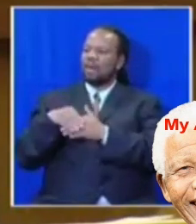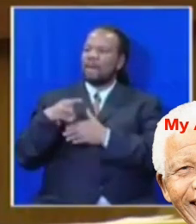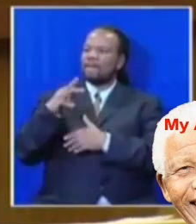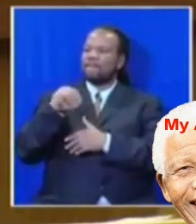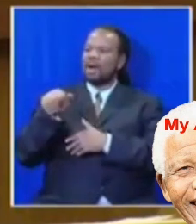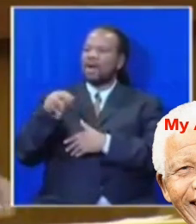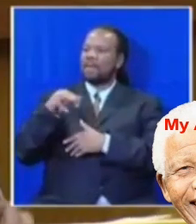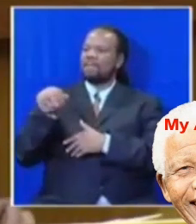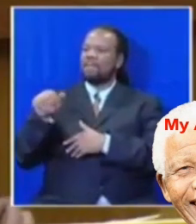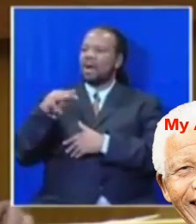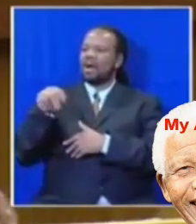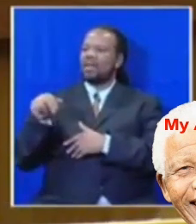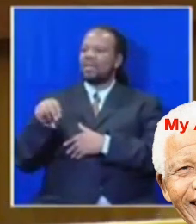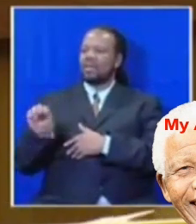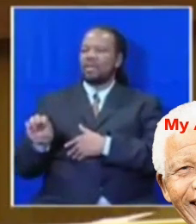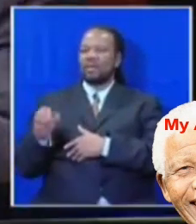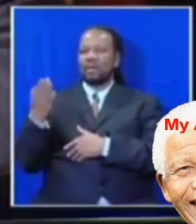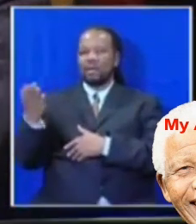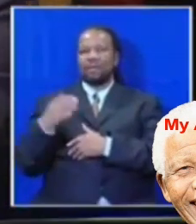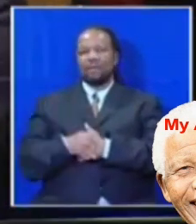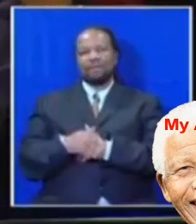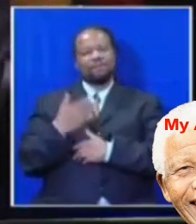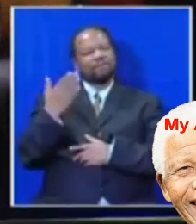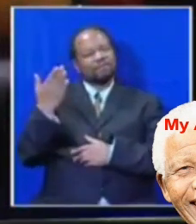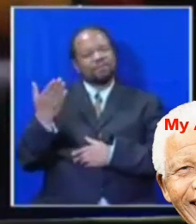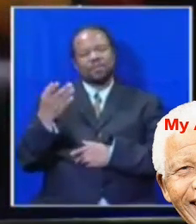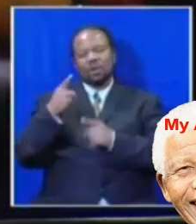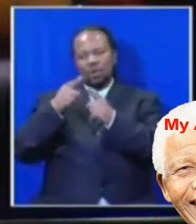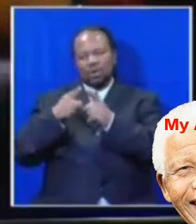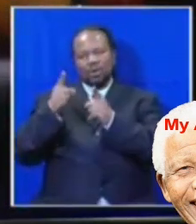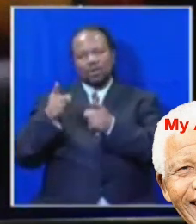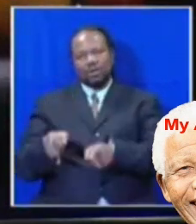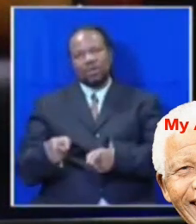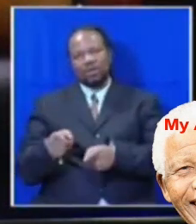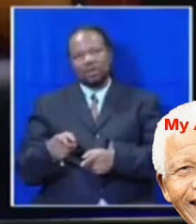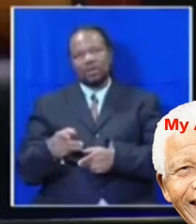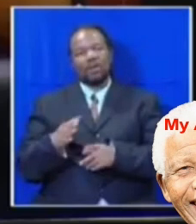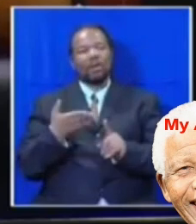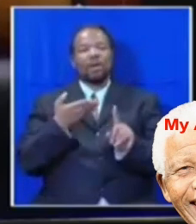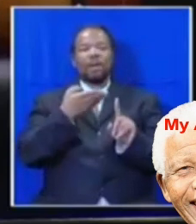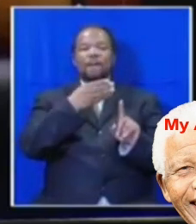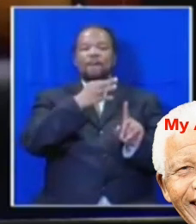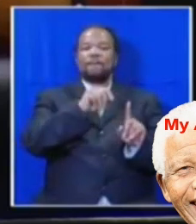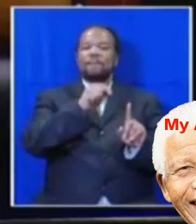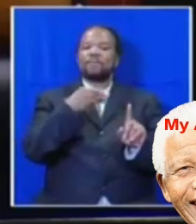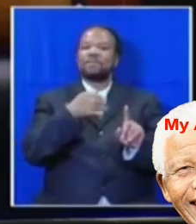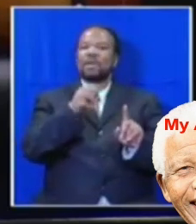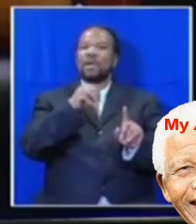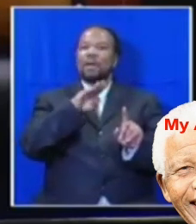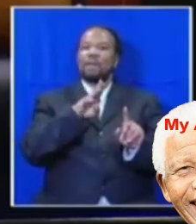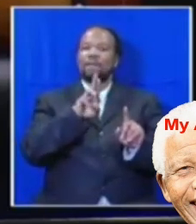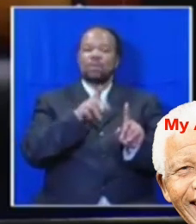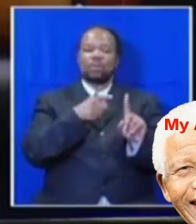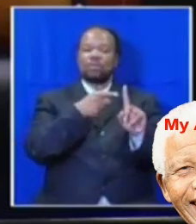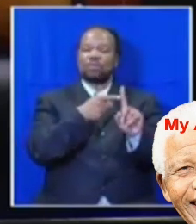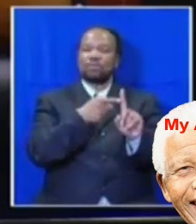Whilst we are pained, Point of order, Chair. Point of order. Honourable Mthembu. No. Order,